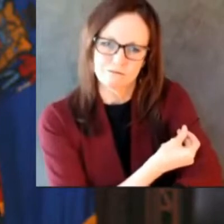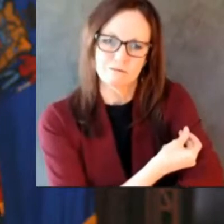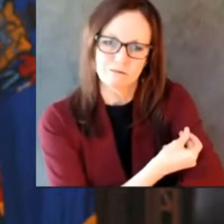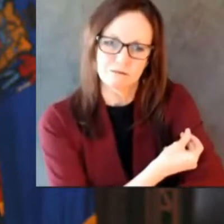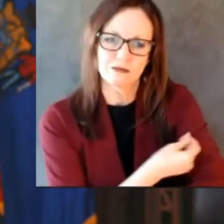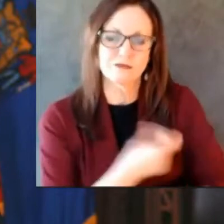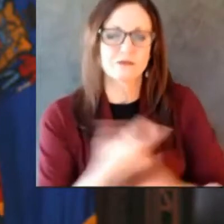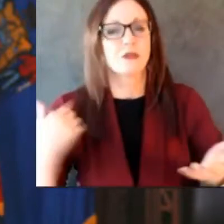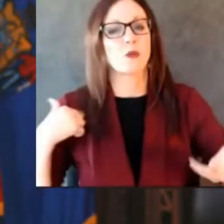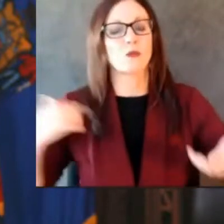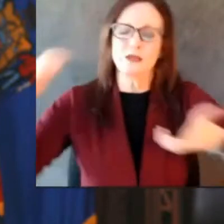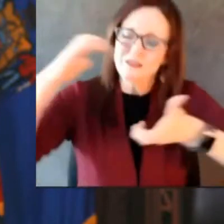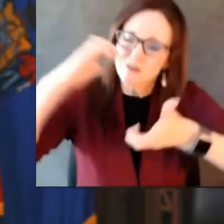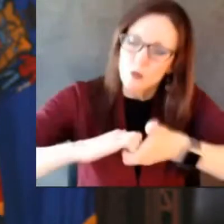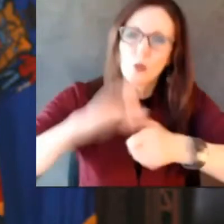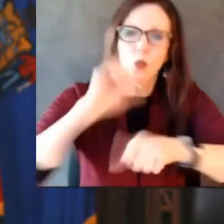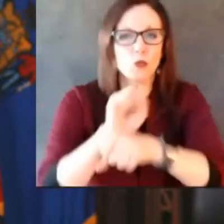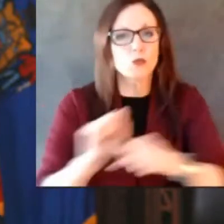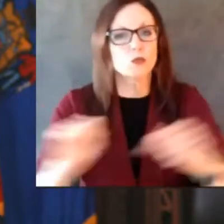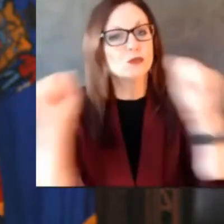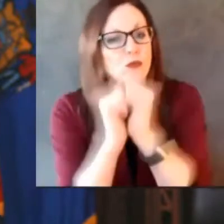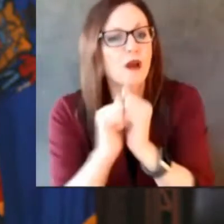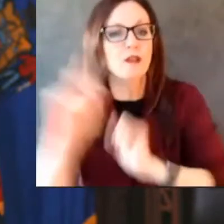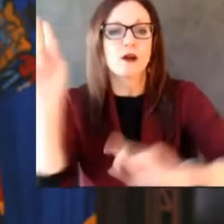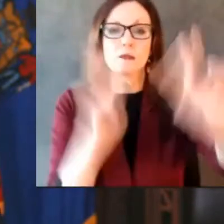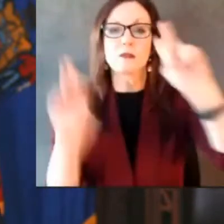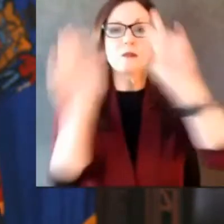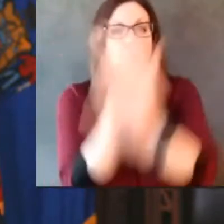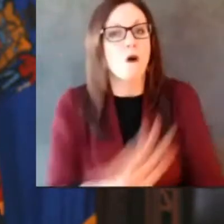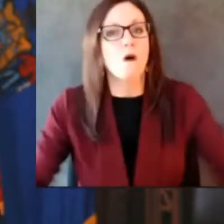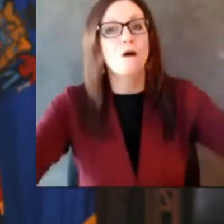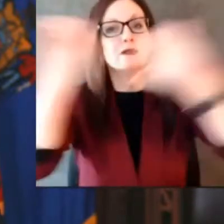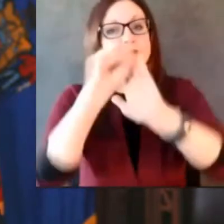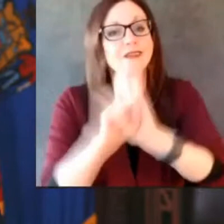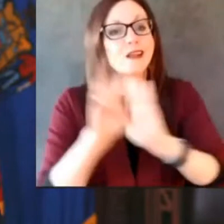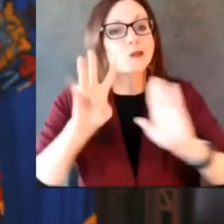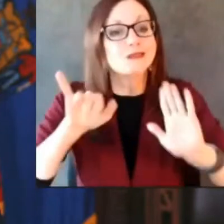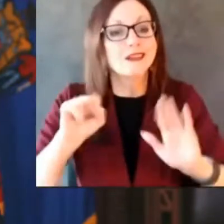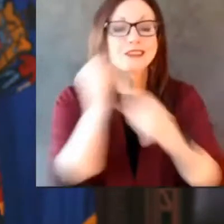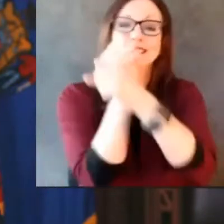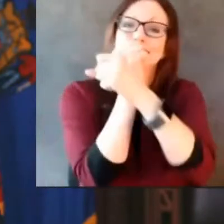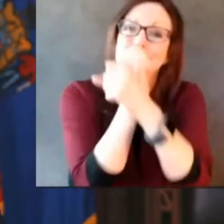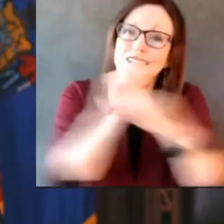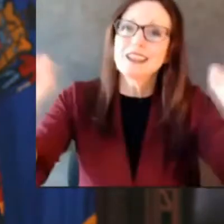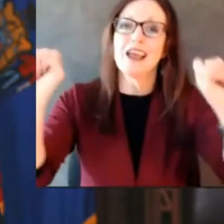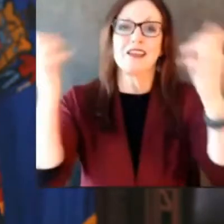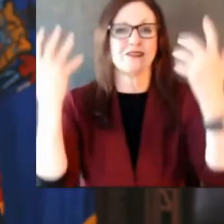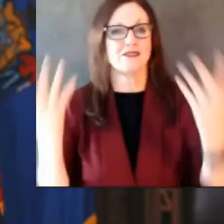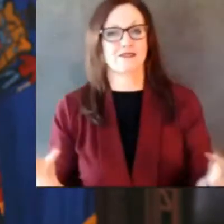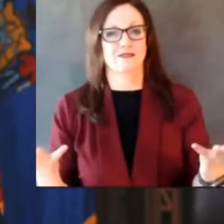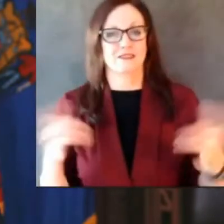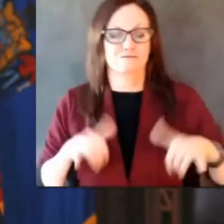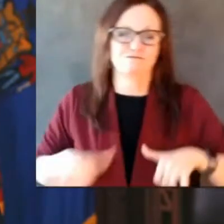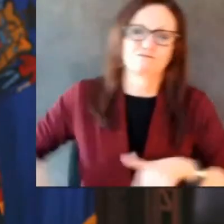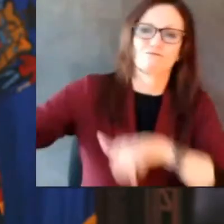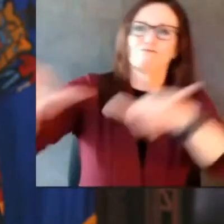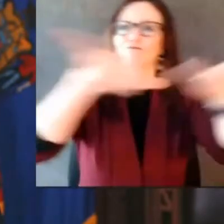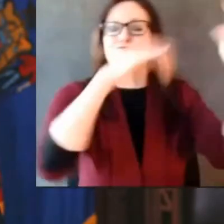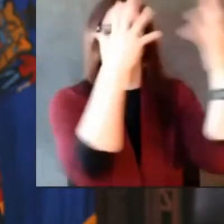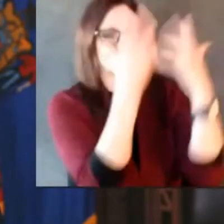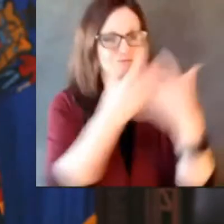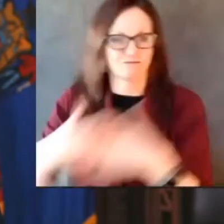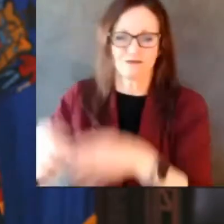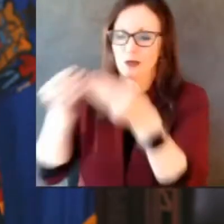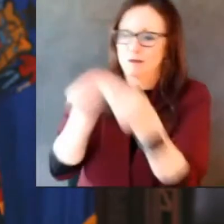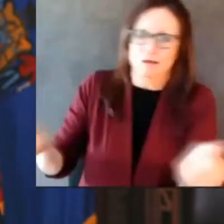and we need you to help us get this done. Vaccine providers across the state have opened their doors to